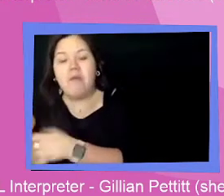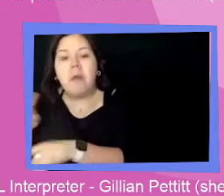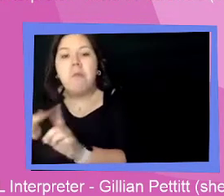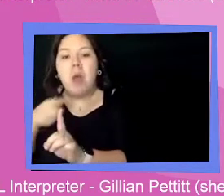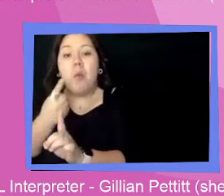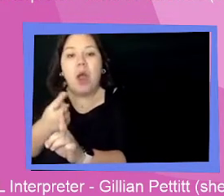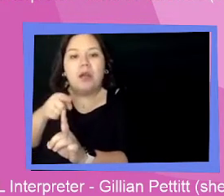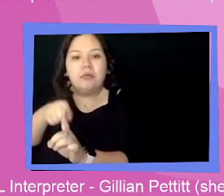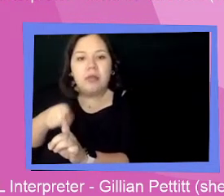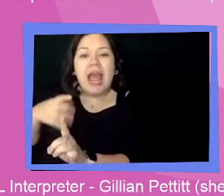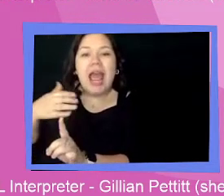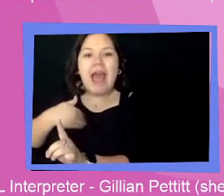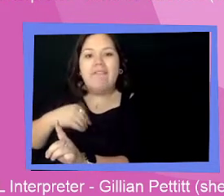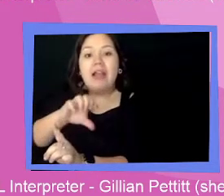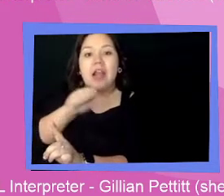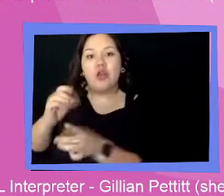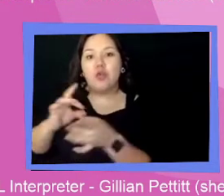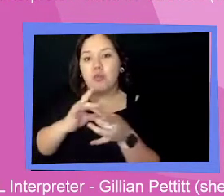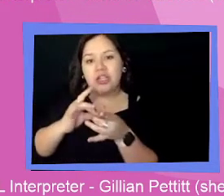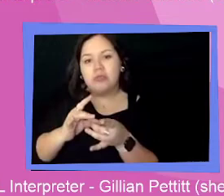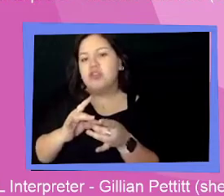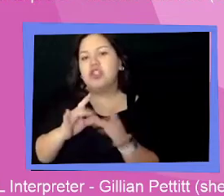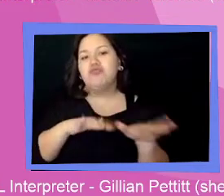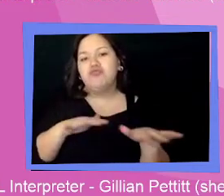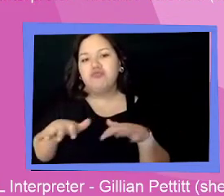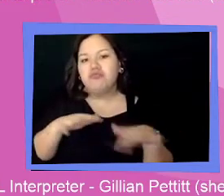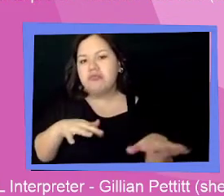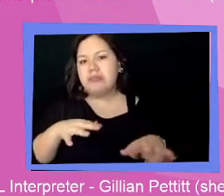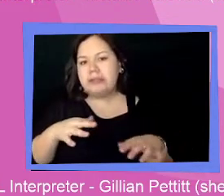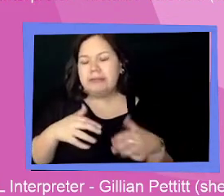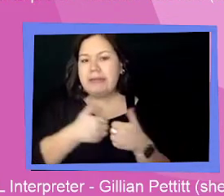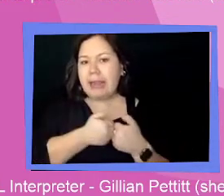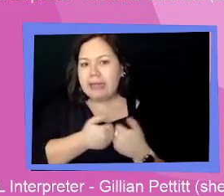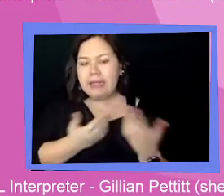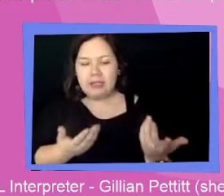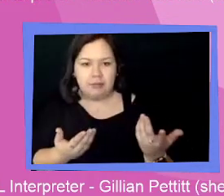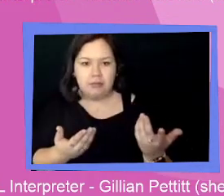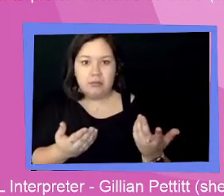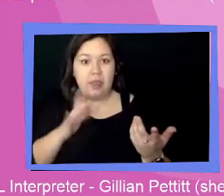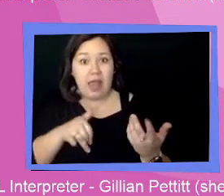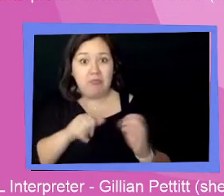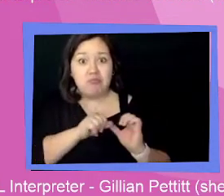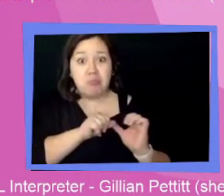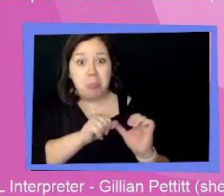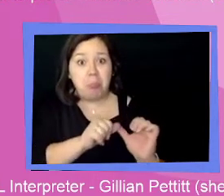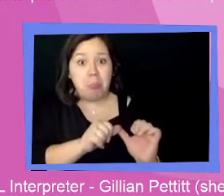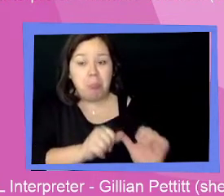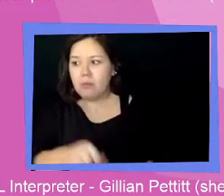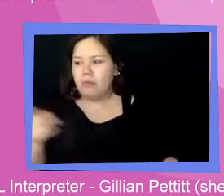dating. And that doesn't go away, like, even though there's this big epic romance between my two main characters,